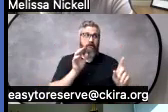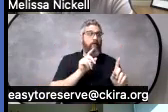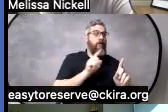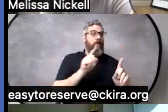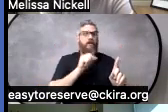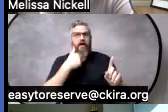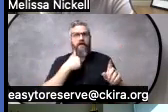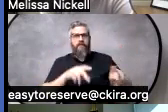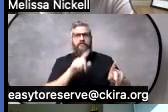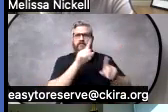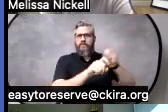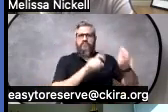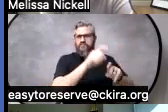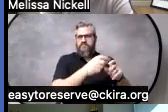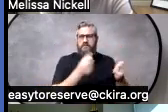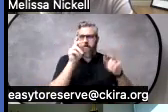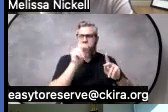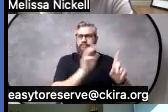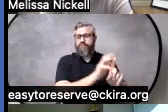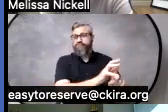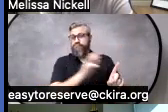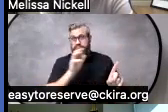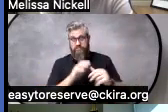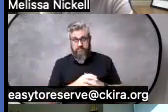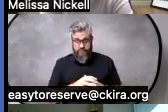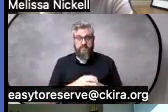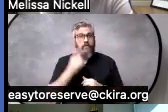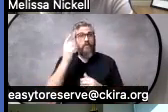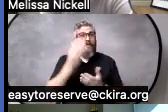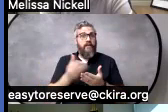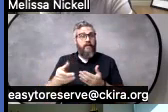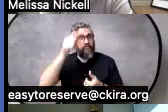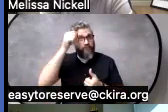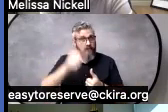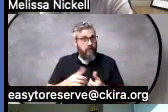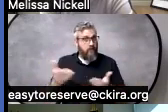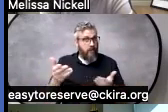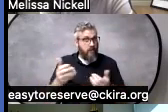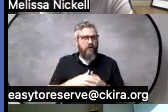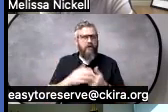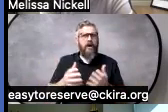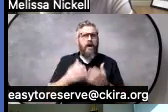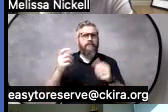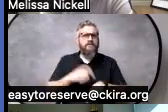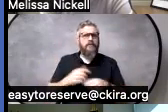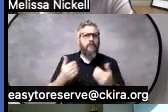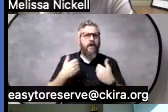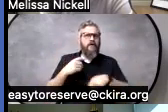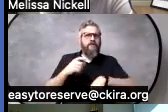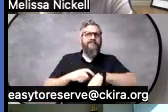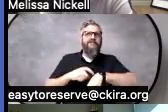any questions because there's just too many people there. So one of the things you have to keep in mind is, you know, how much time do you have and things like